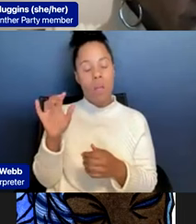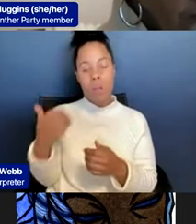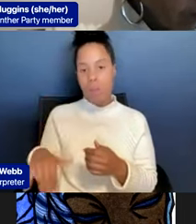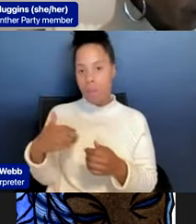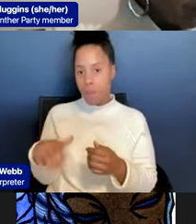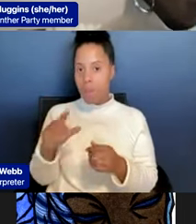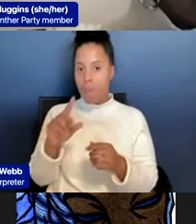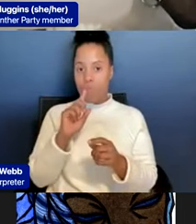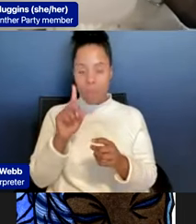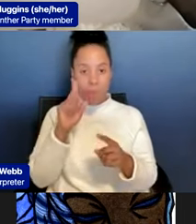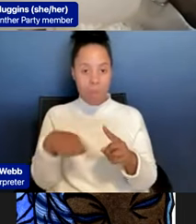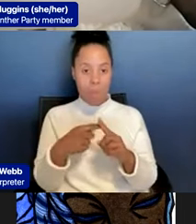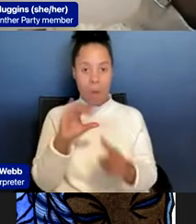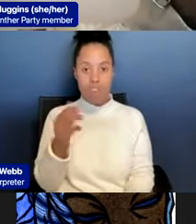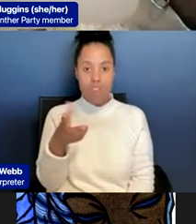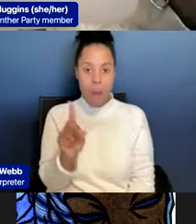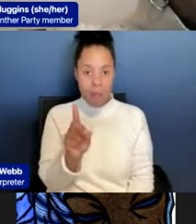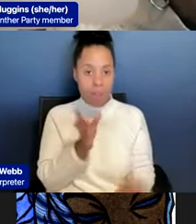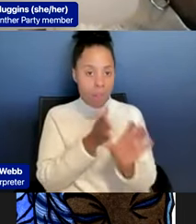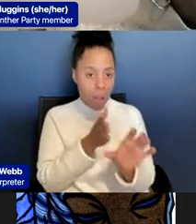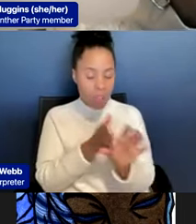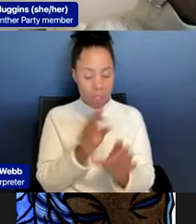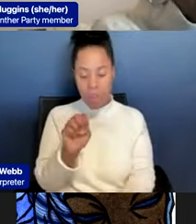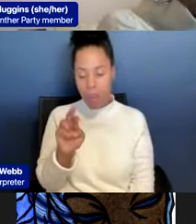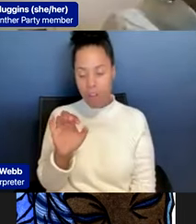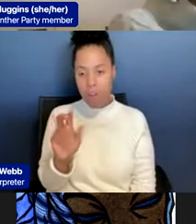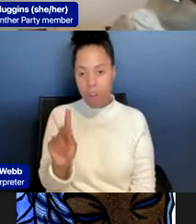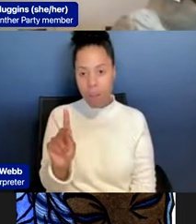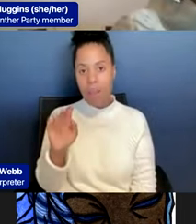Eric Erickson's offered similar analysis